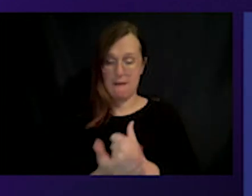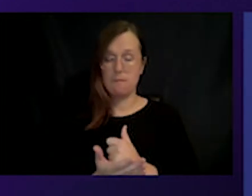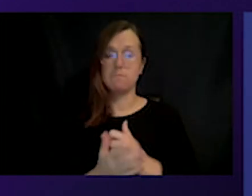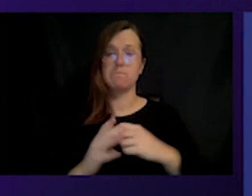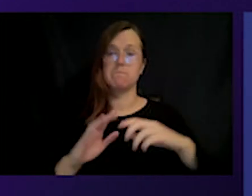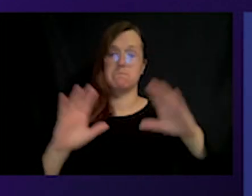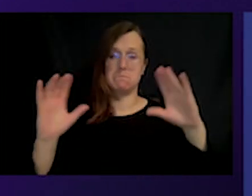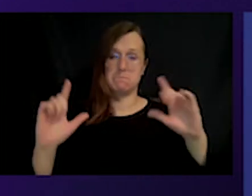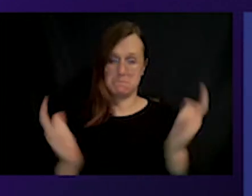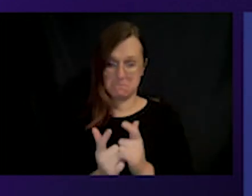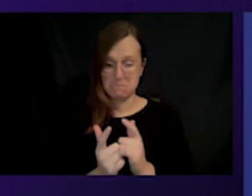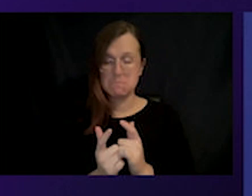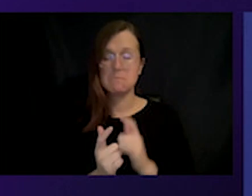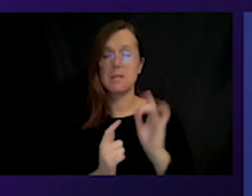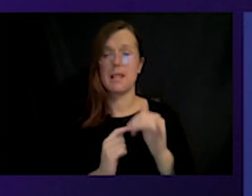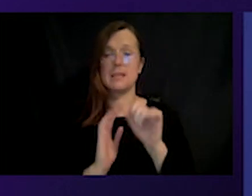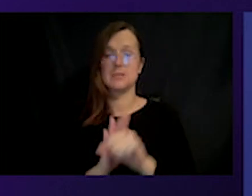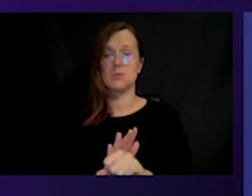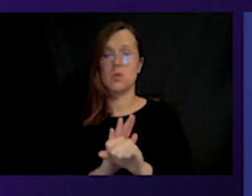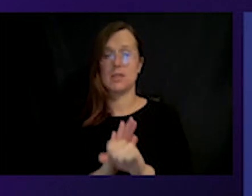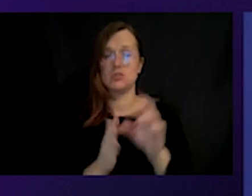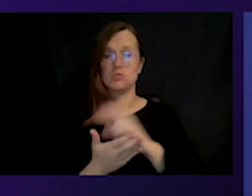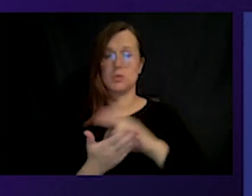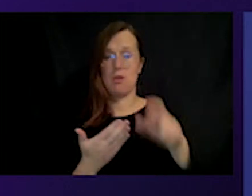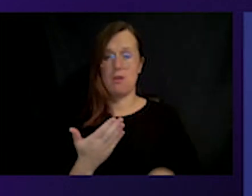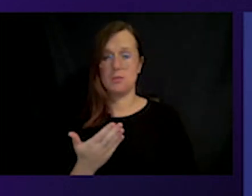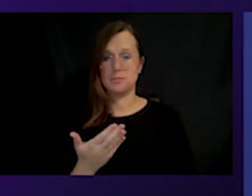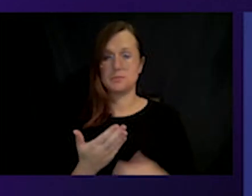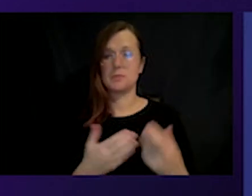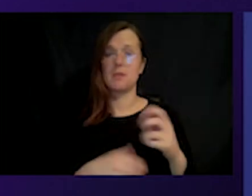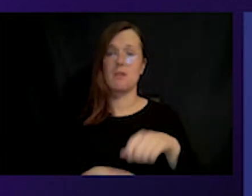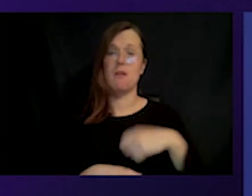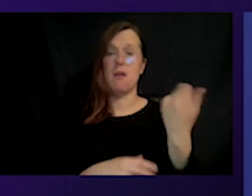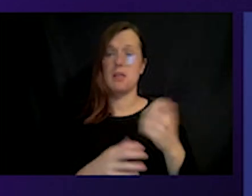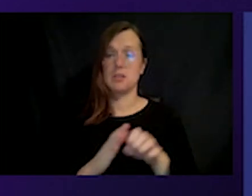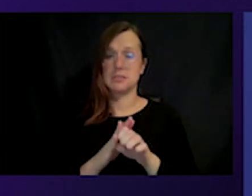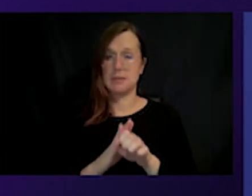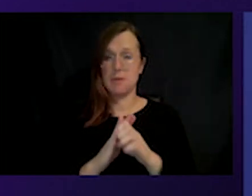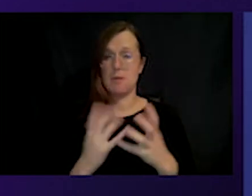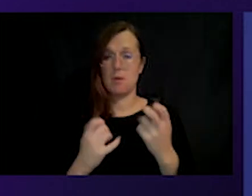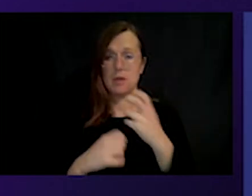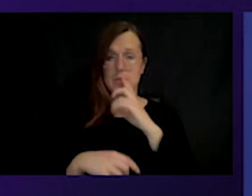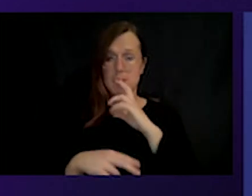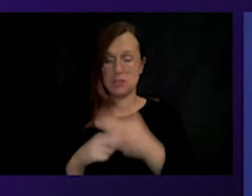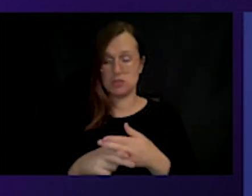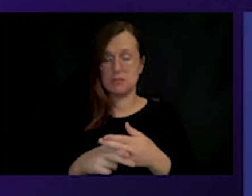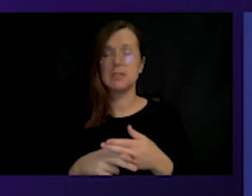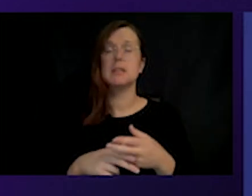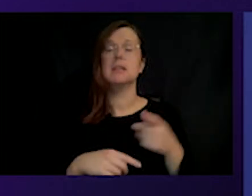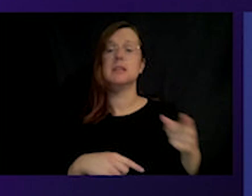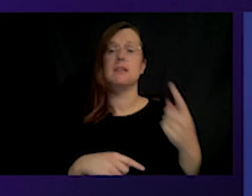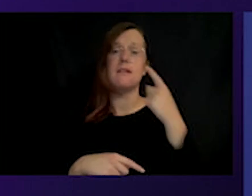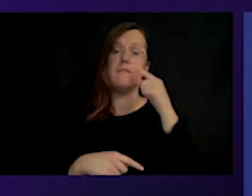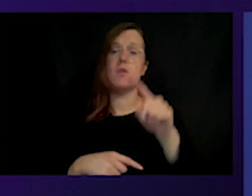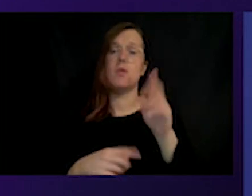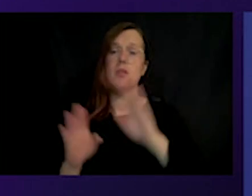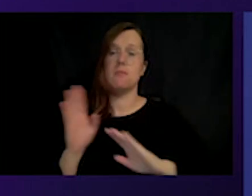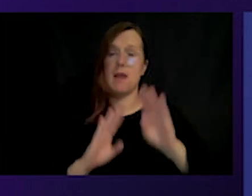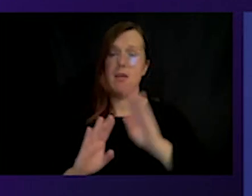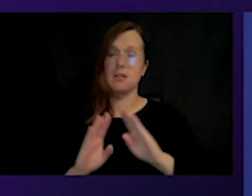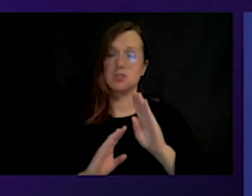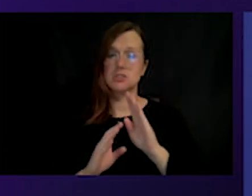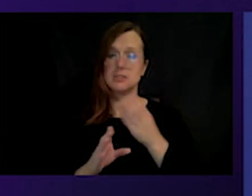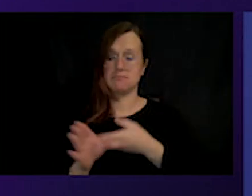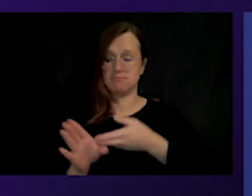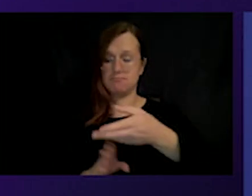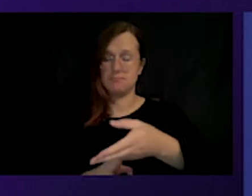that simulation result. Another example I like to mention is in the biology domain. So we have been